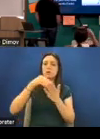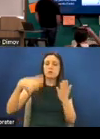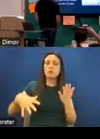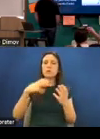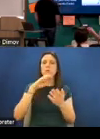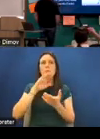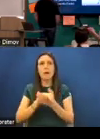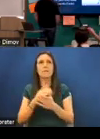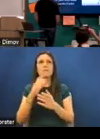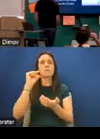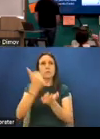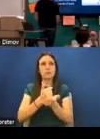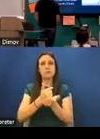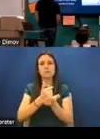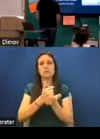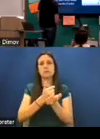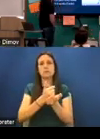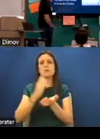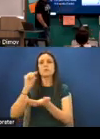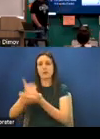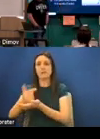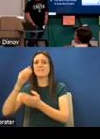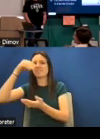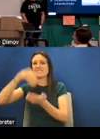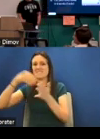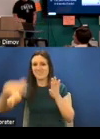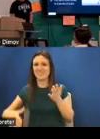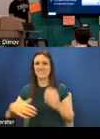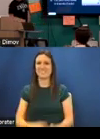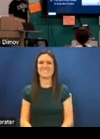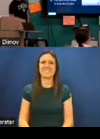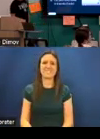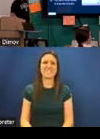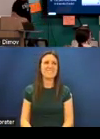mother, graduate, student.